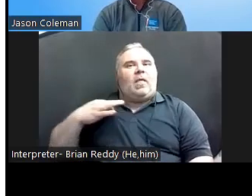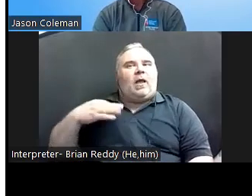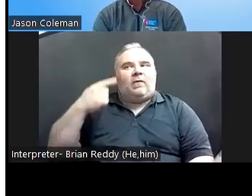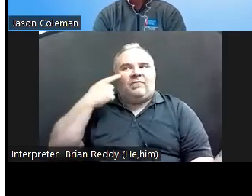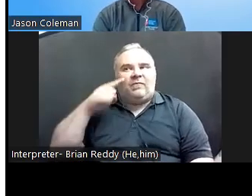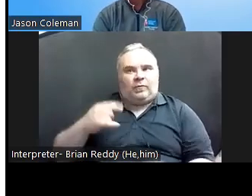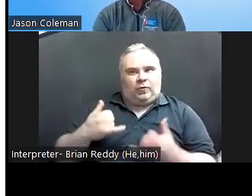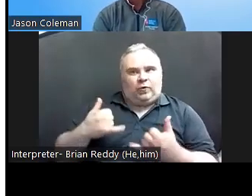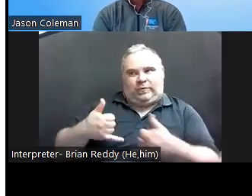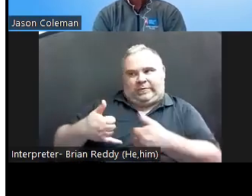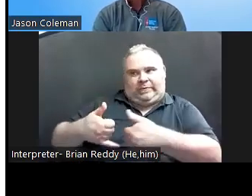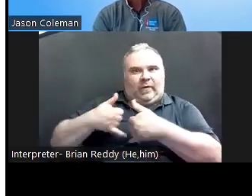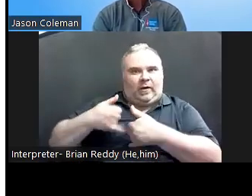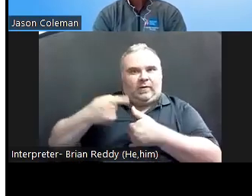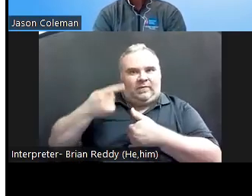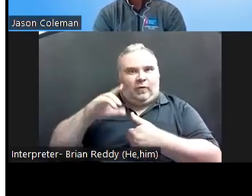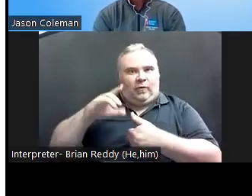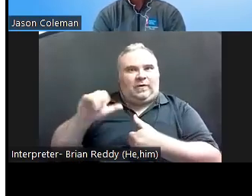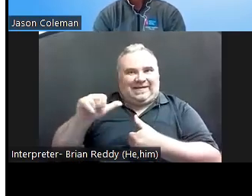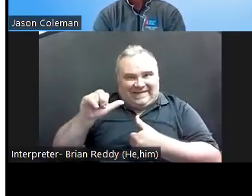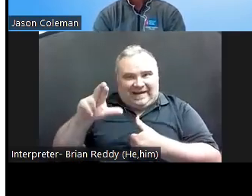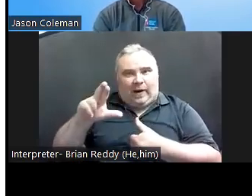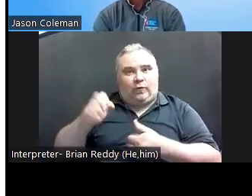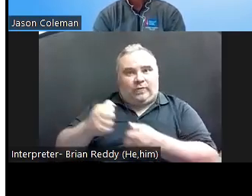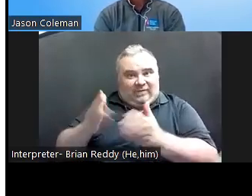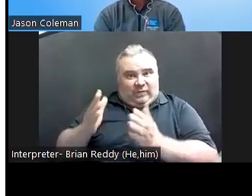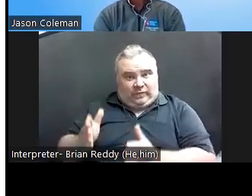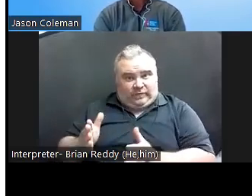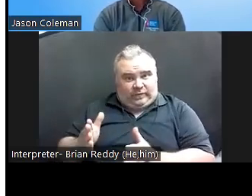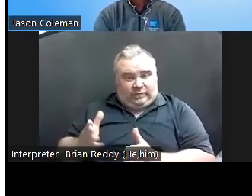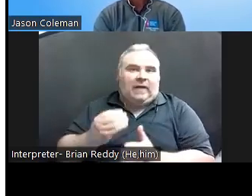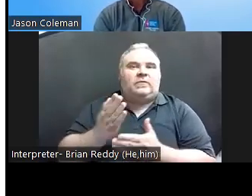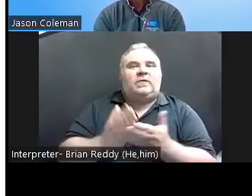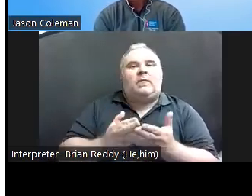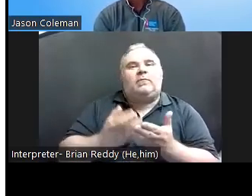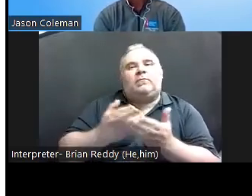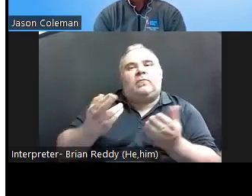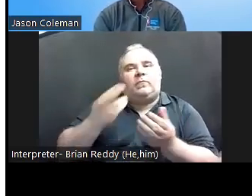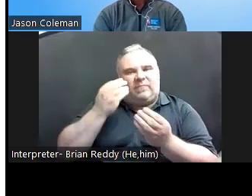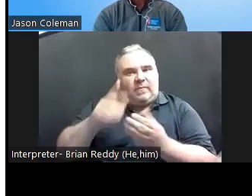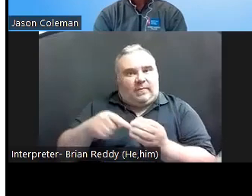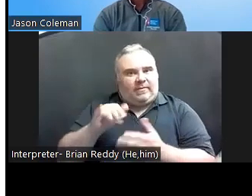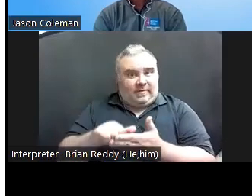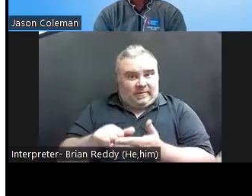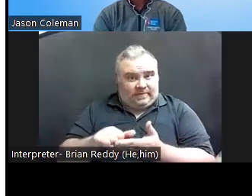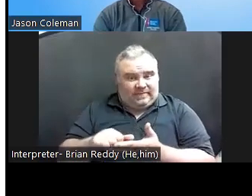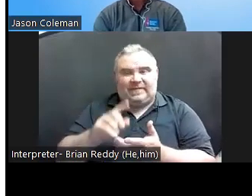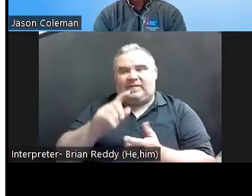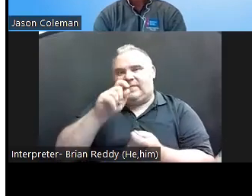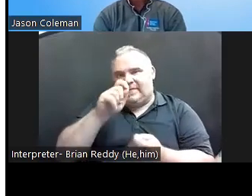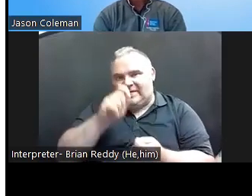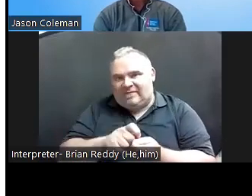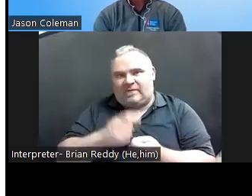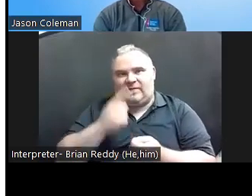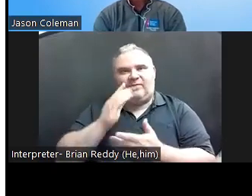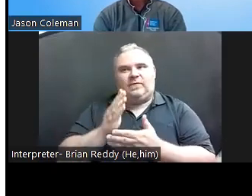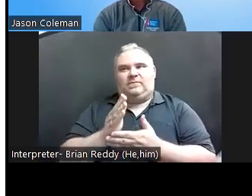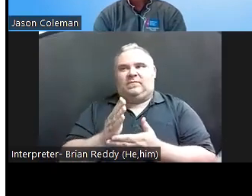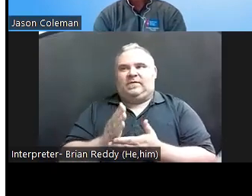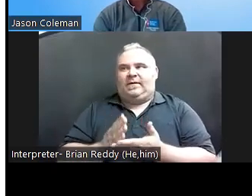current grant for caregivers, and some resources around that, specific to